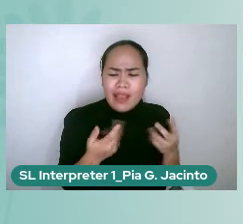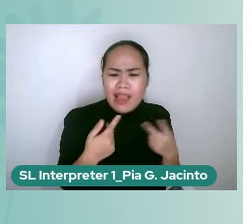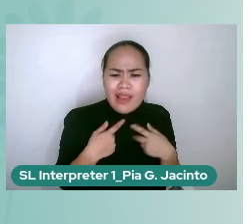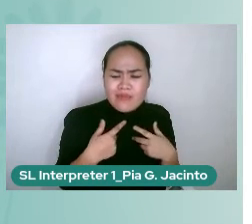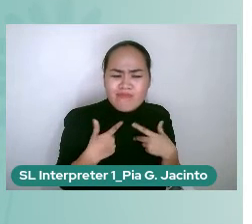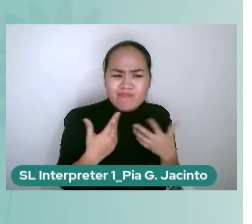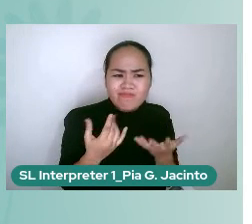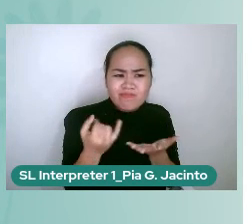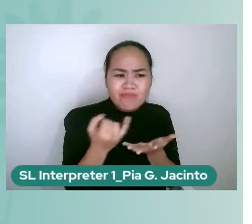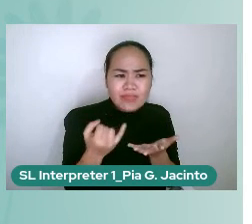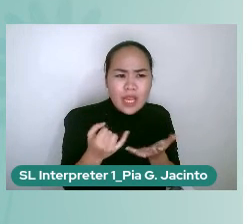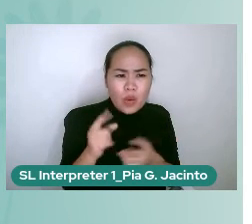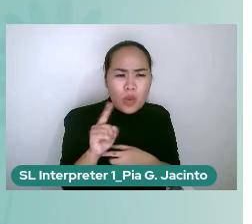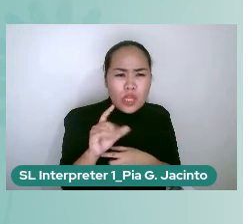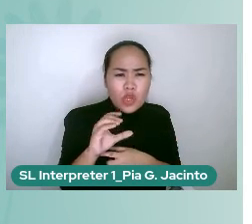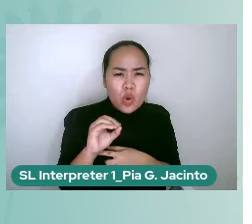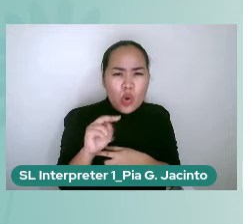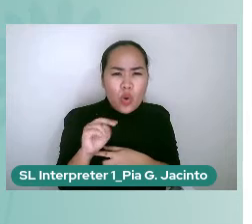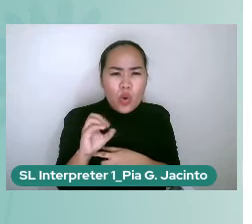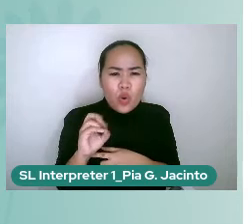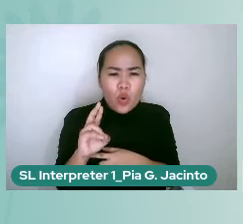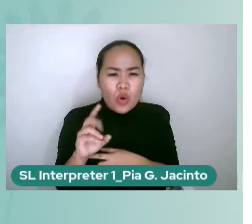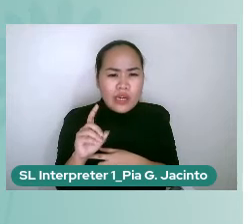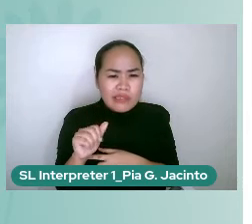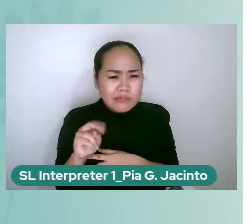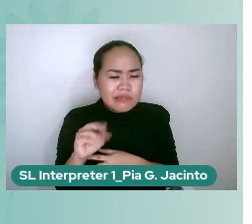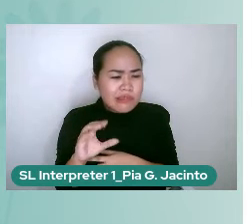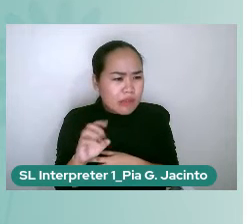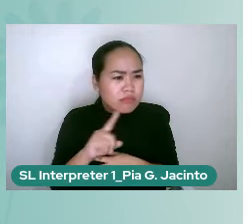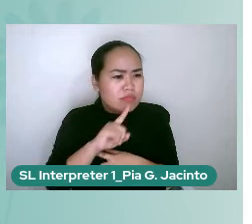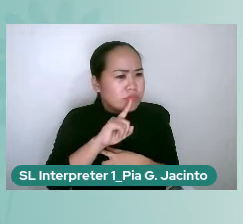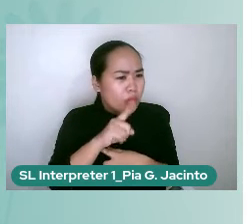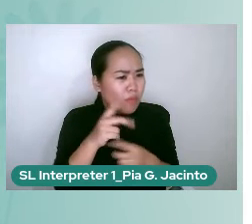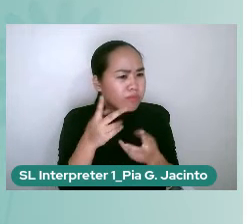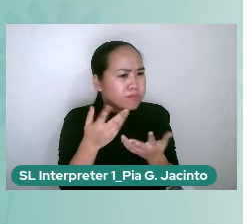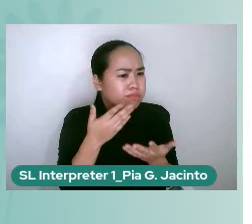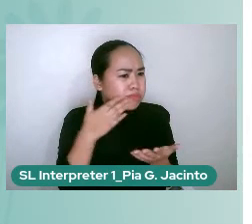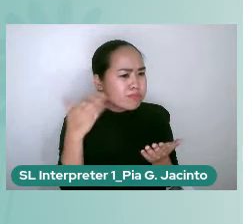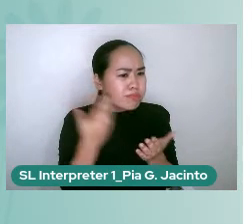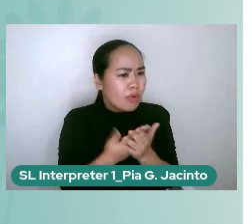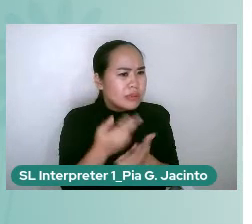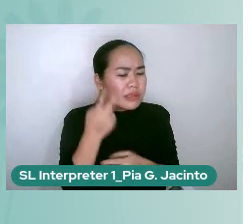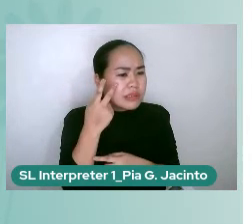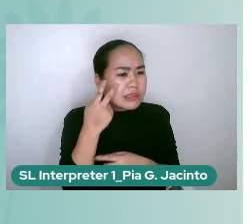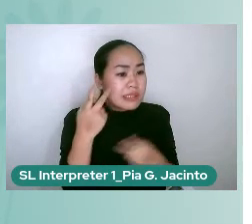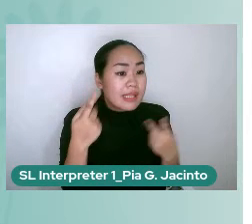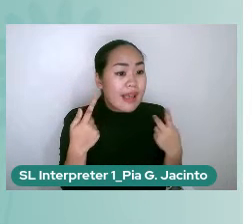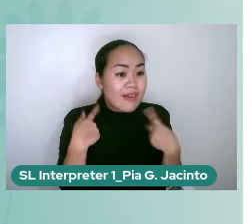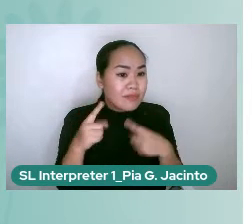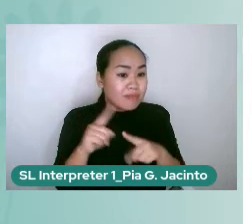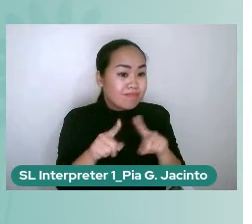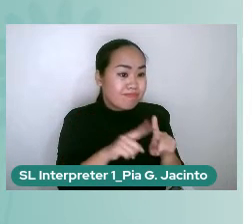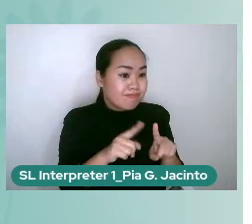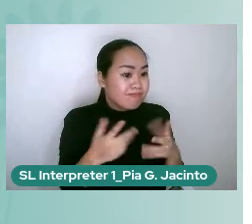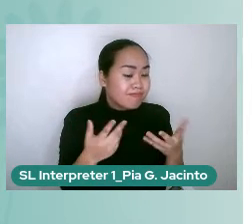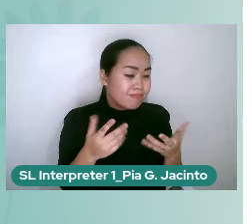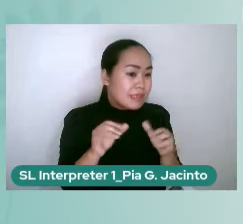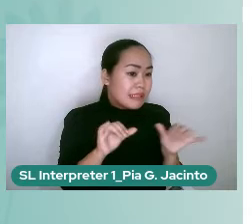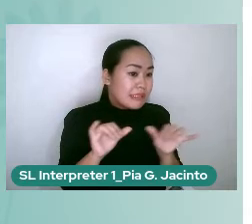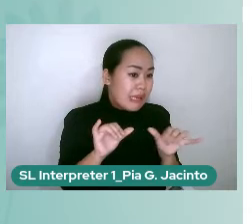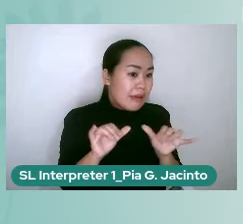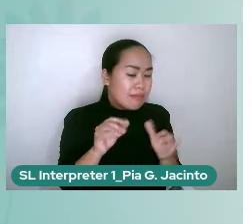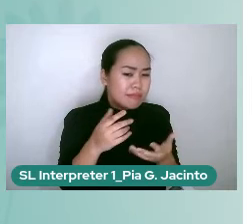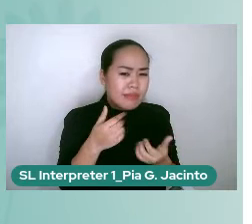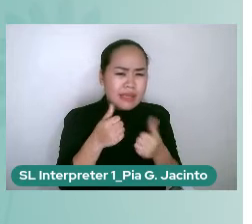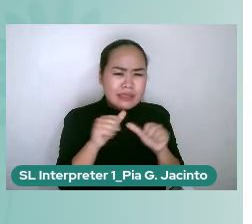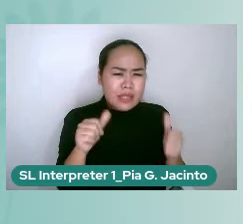the concordance is really very good when you confine this similar analysis to those in whom HPV